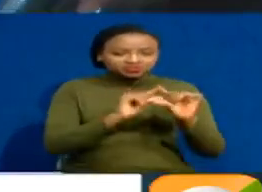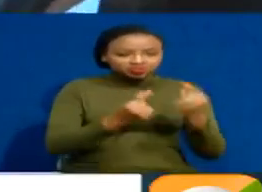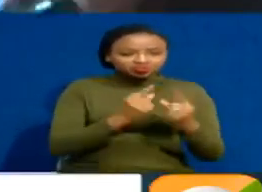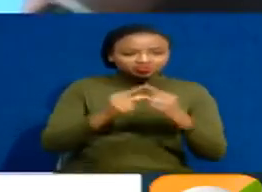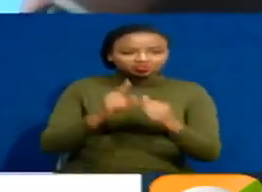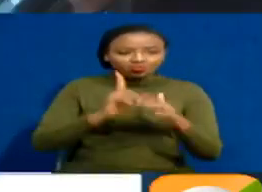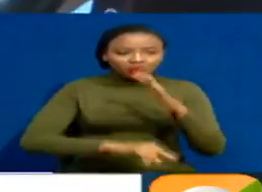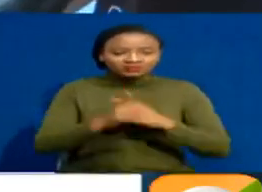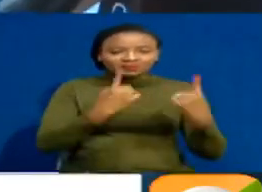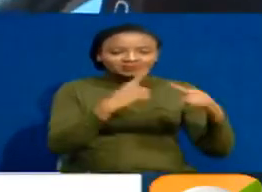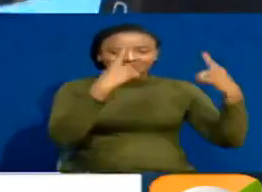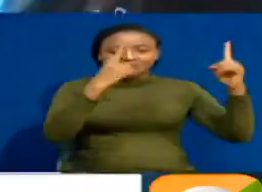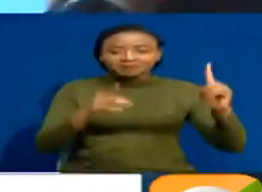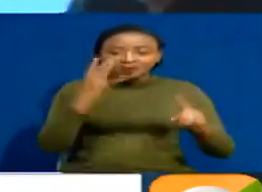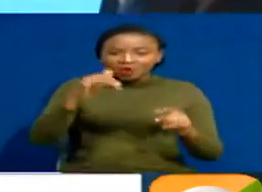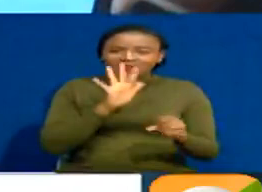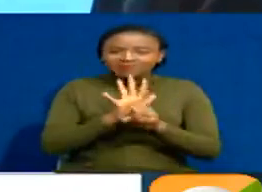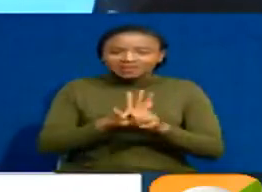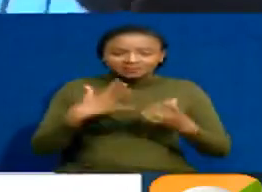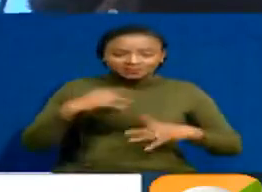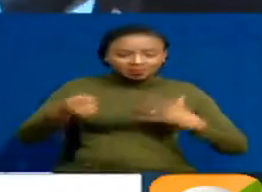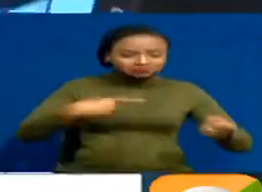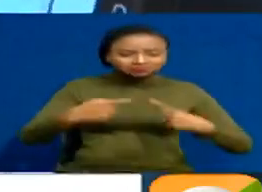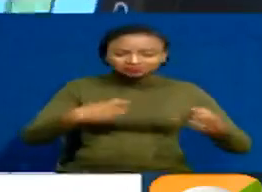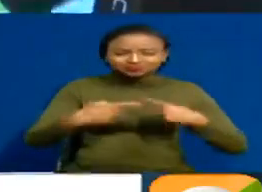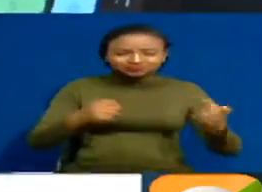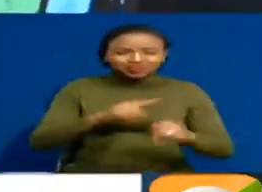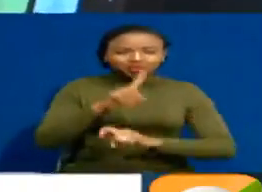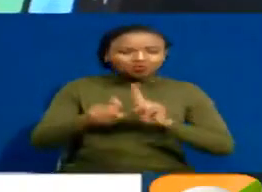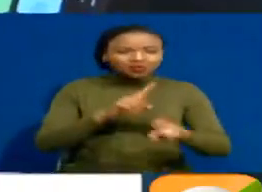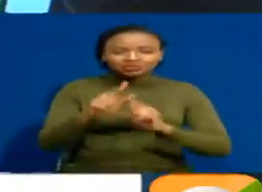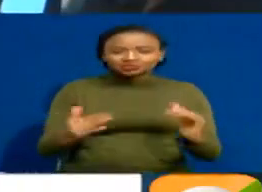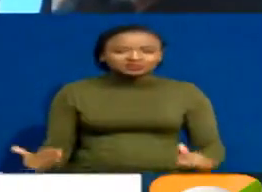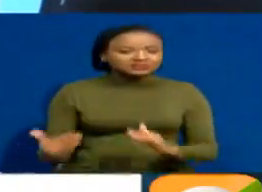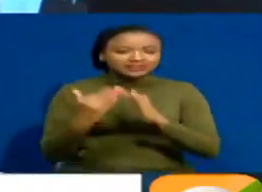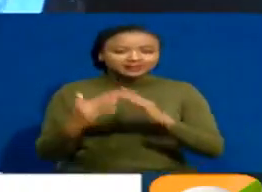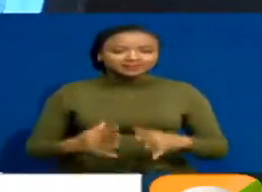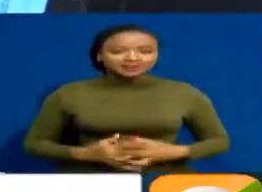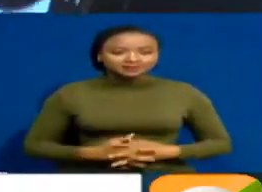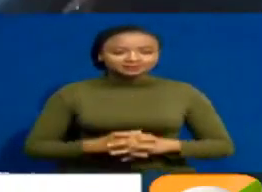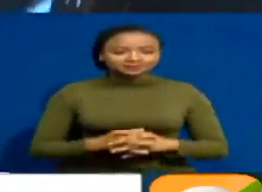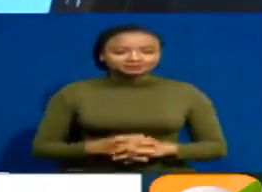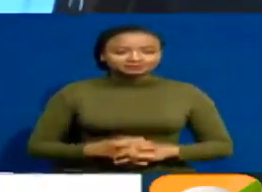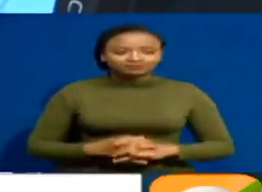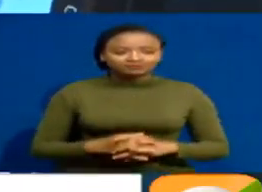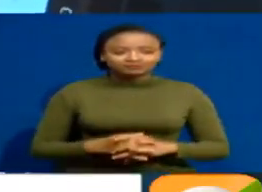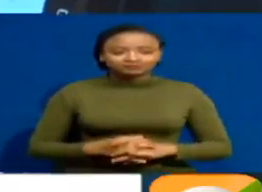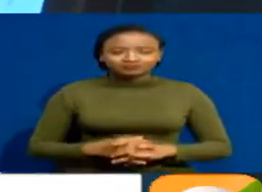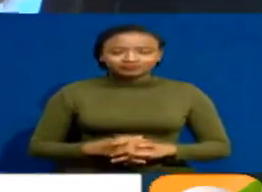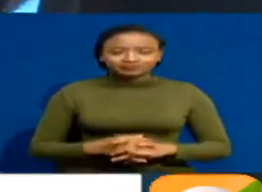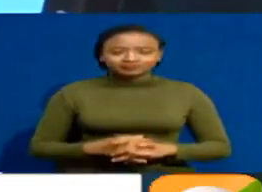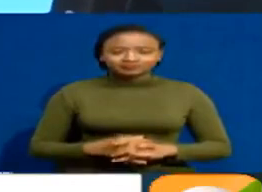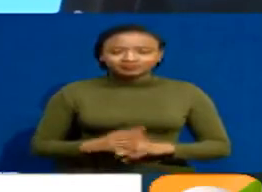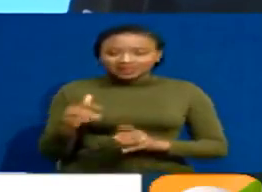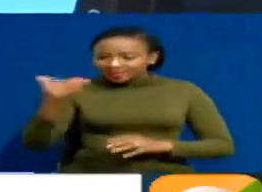sasa hivi nikifungua utakimbia hapa because there are so many questions. Watu wa mama wako hapo wanauliza, mtoto ako hivi na hivi,